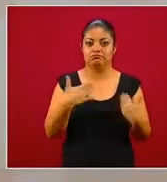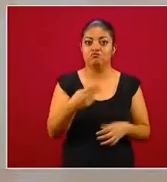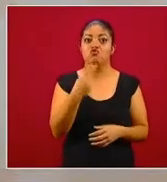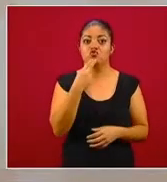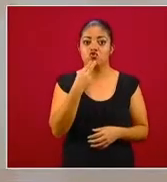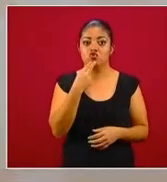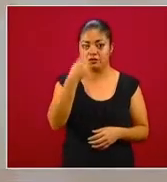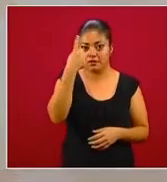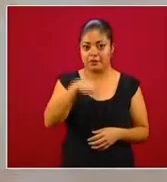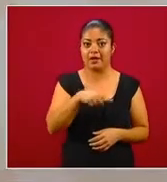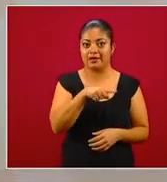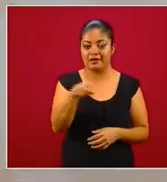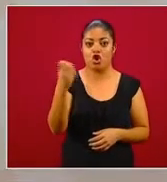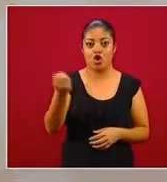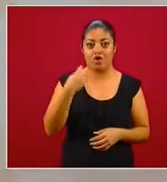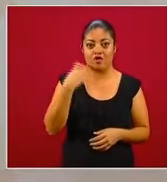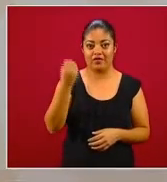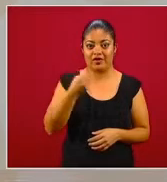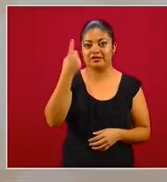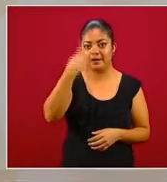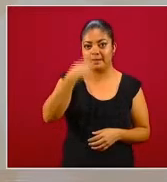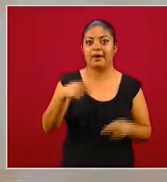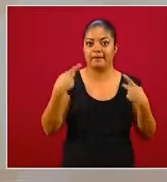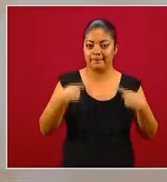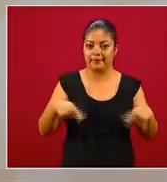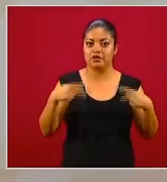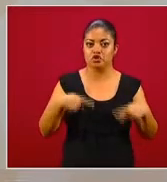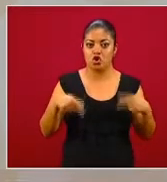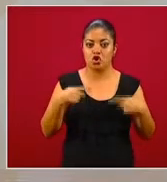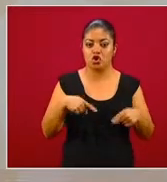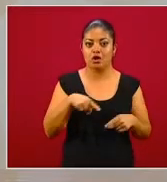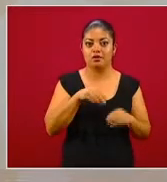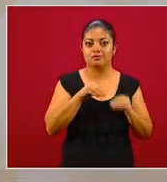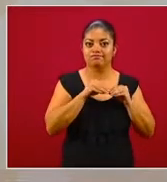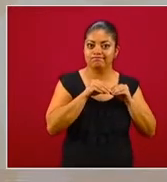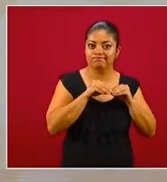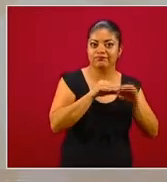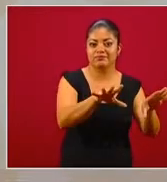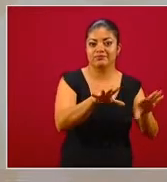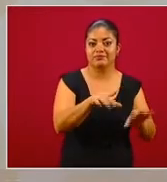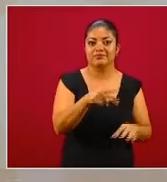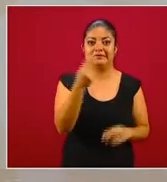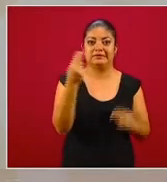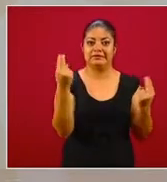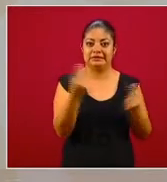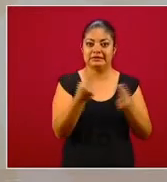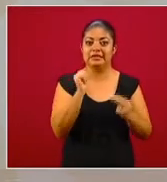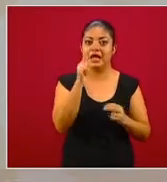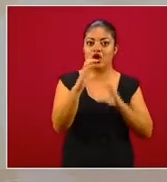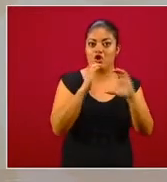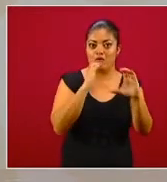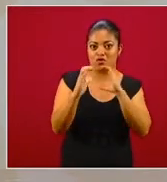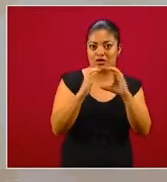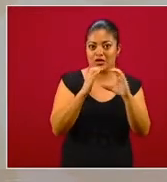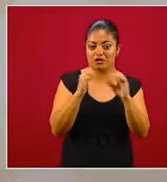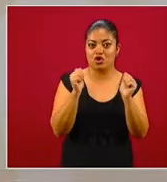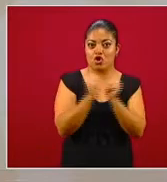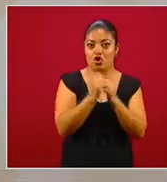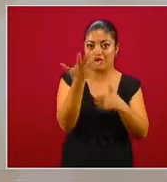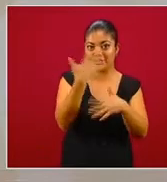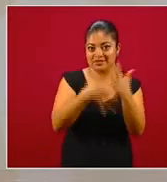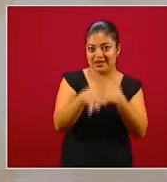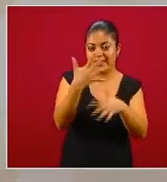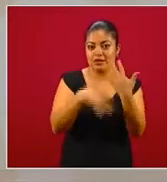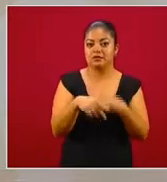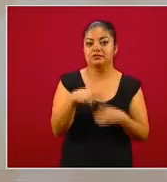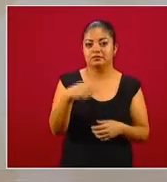is so useful so that this press conference can reach people who need a sign language interpreter. This